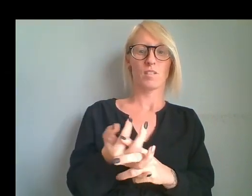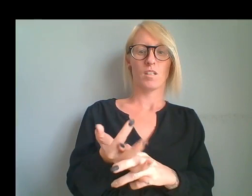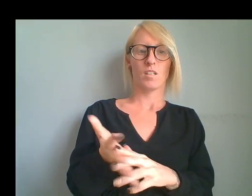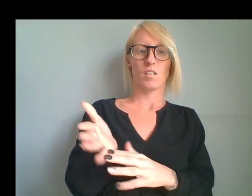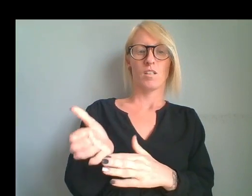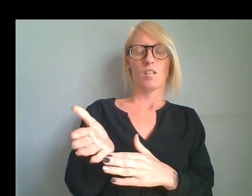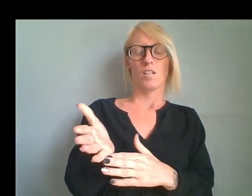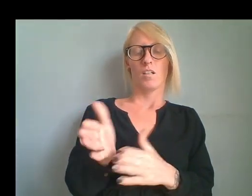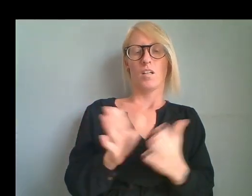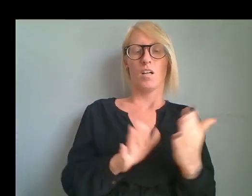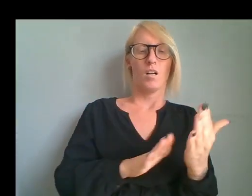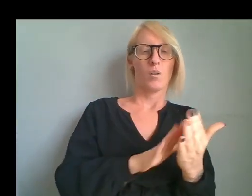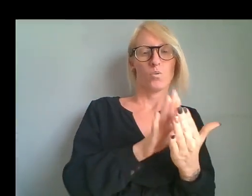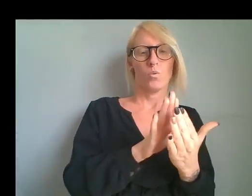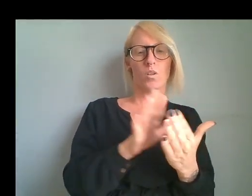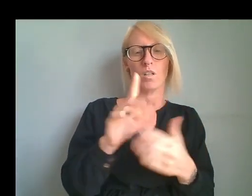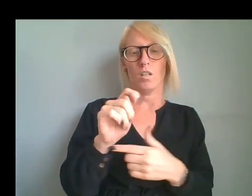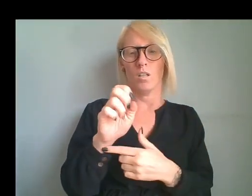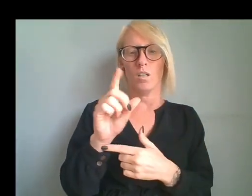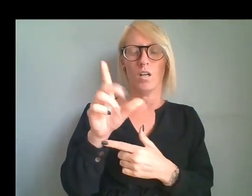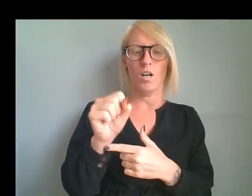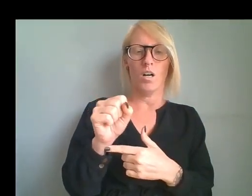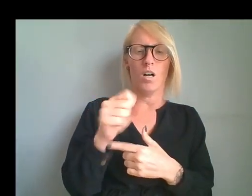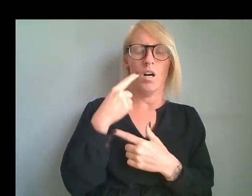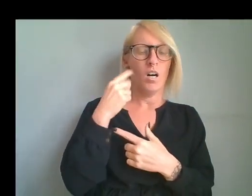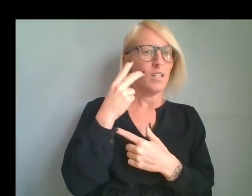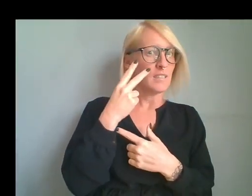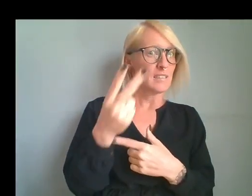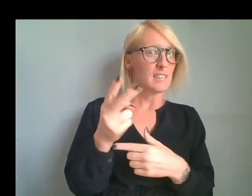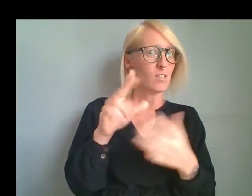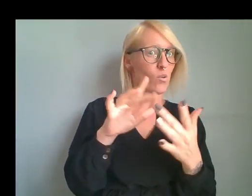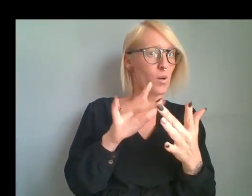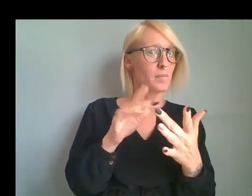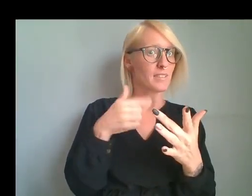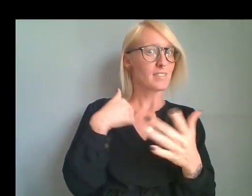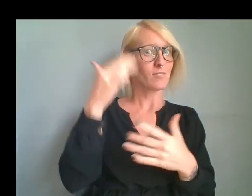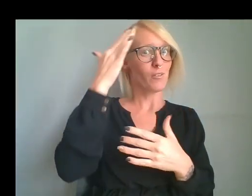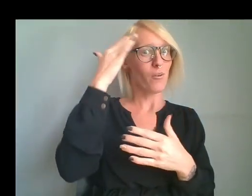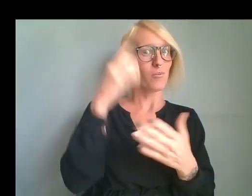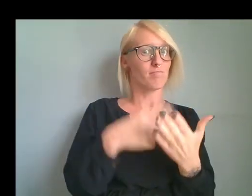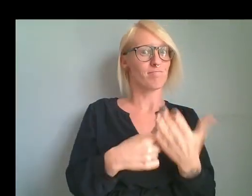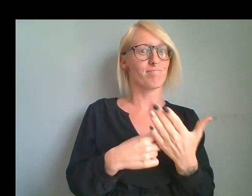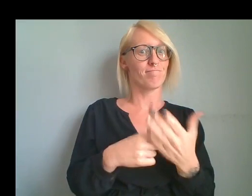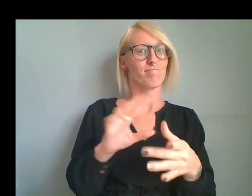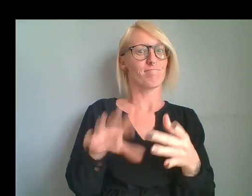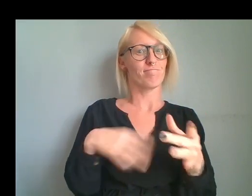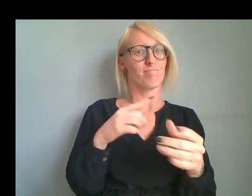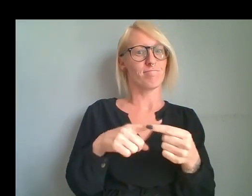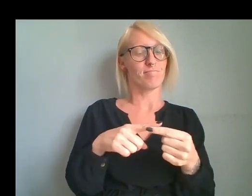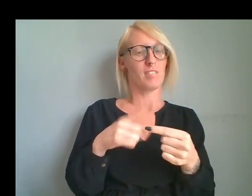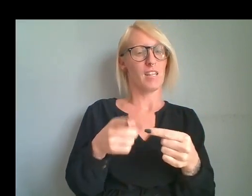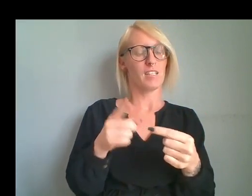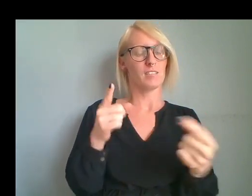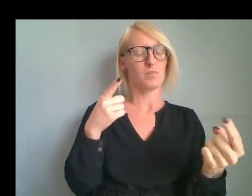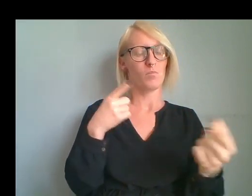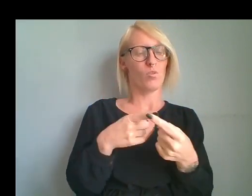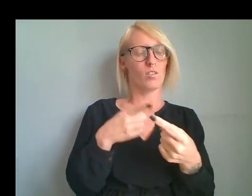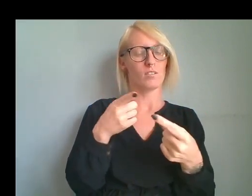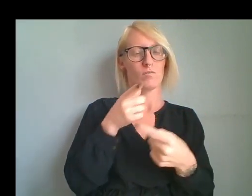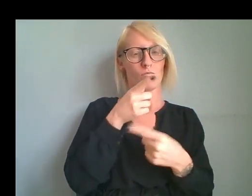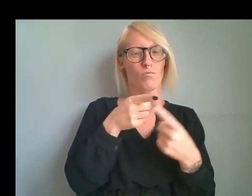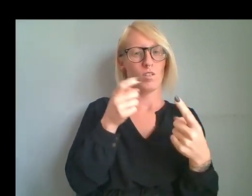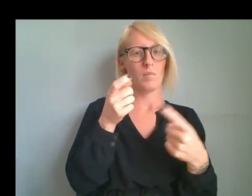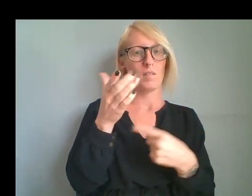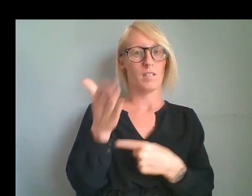tools. I would take a look at his website. He definitely knows what he's talking about. So these points came from some of his work. What